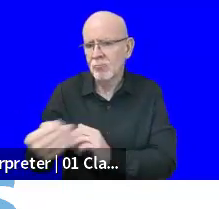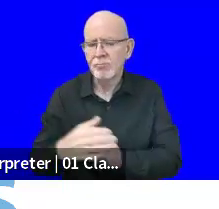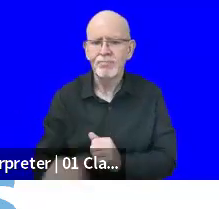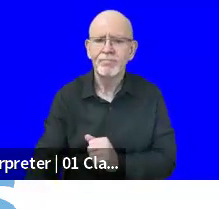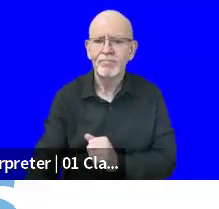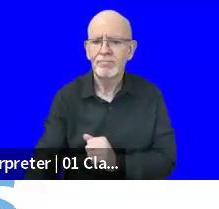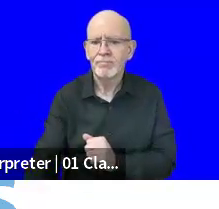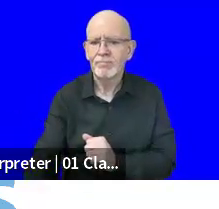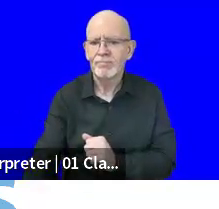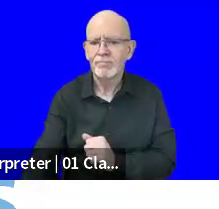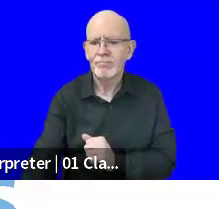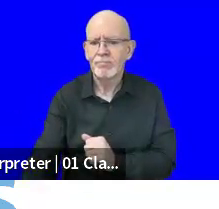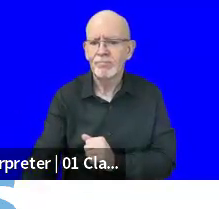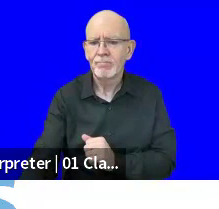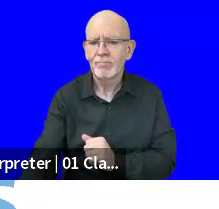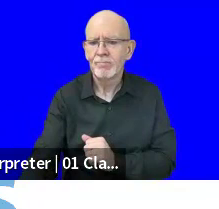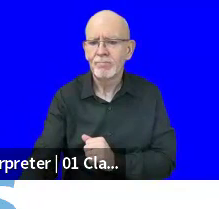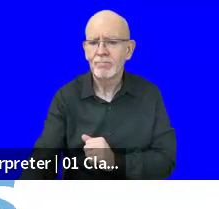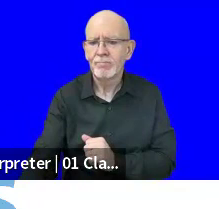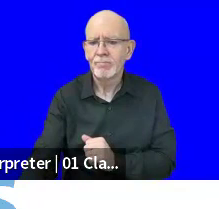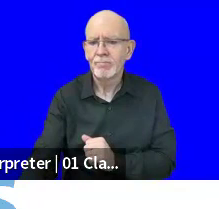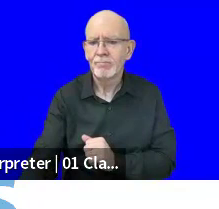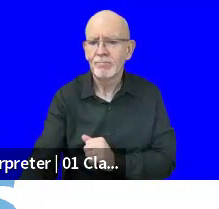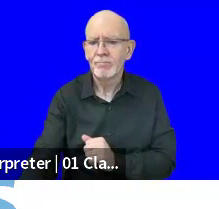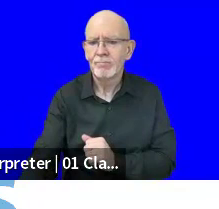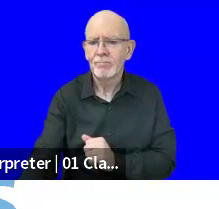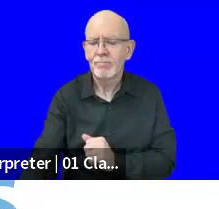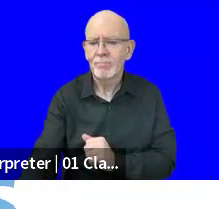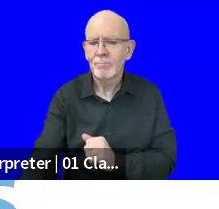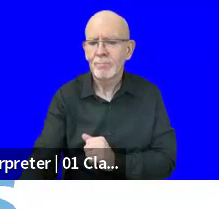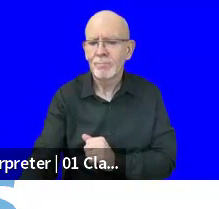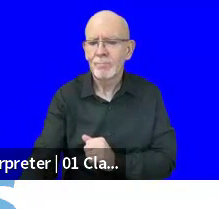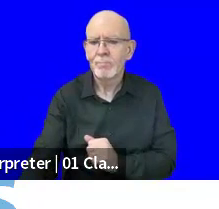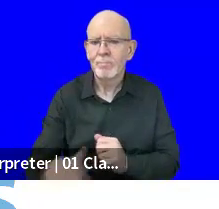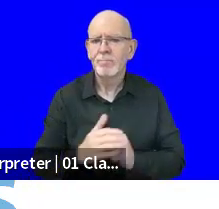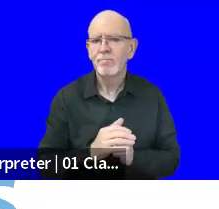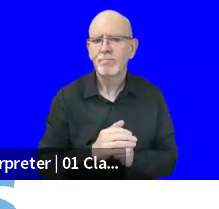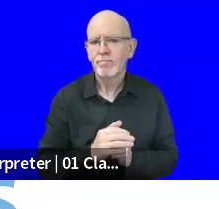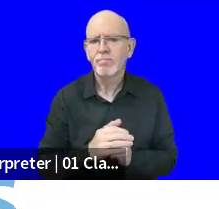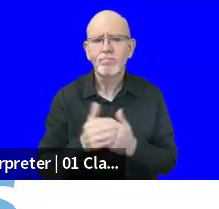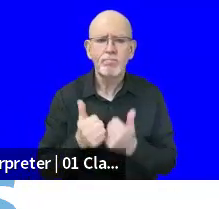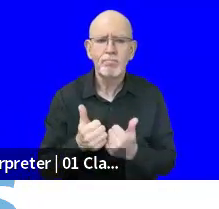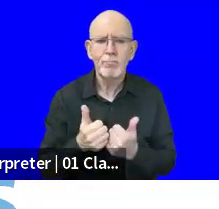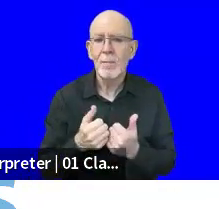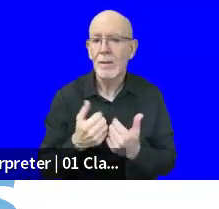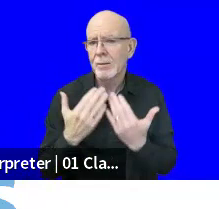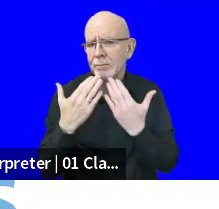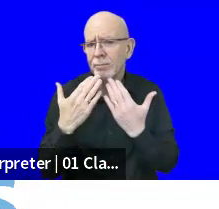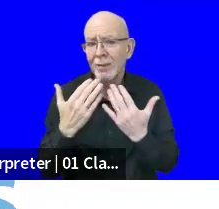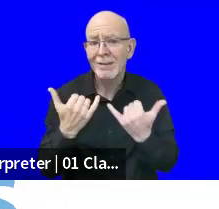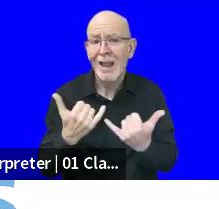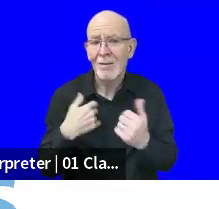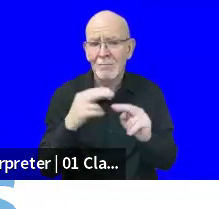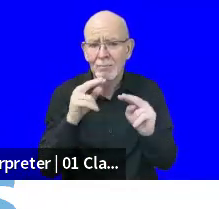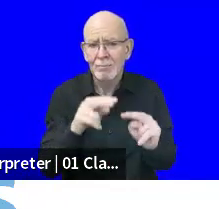different study, Israel, we have looked, for instance, in Georgia. If you read the report that is in the link, there are different groups